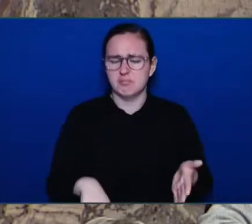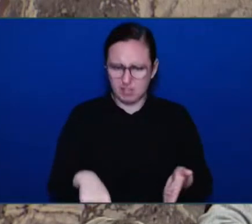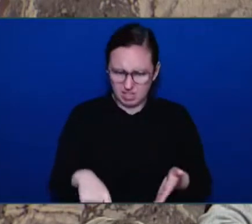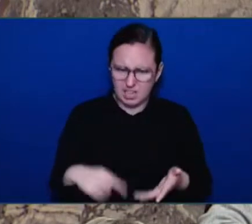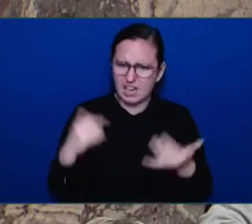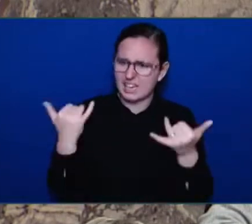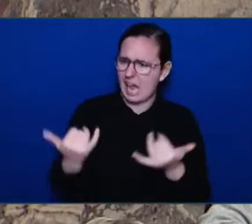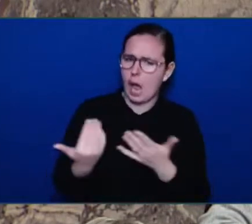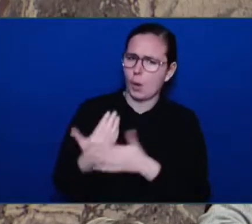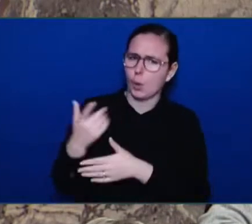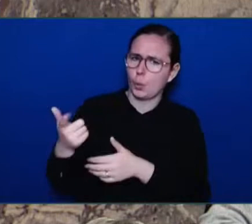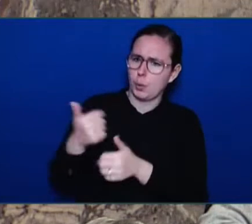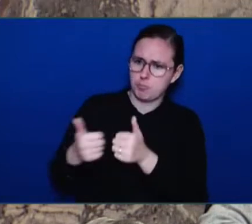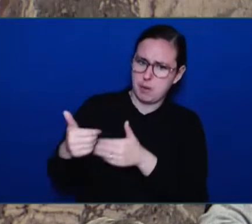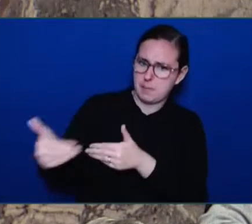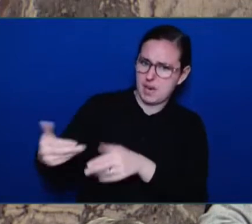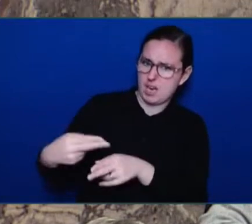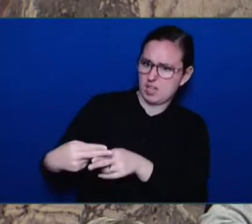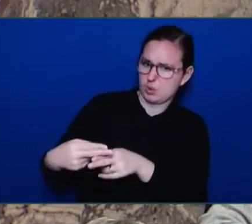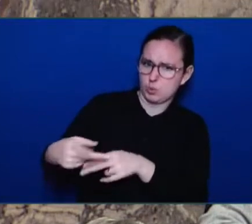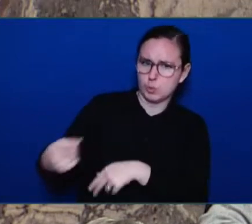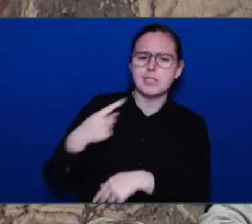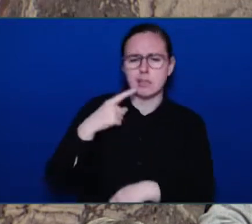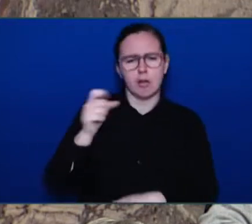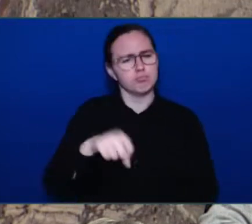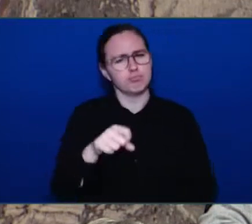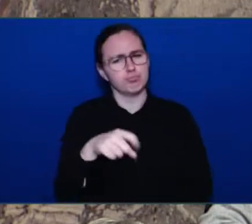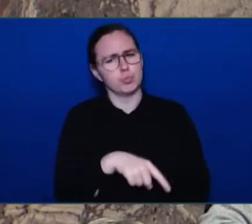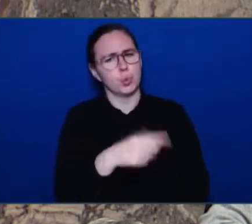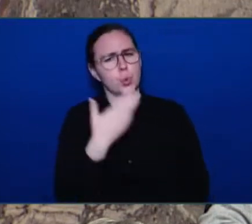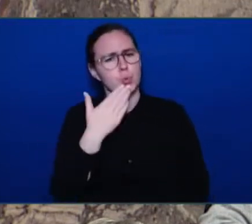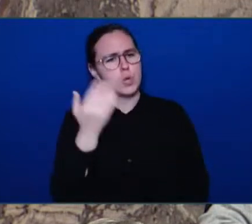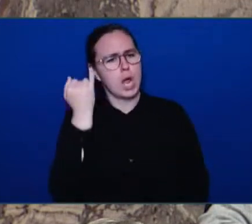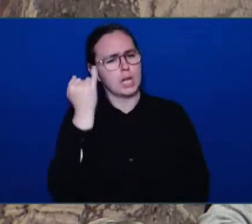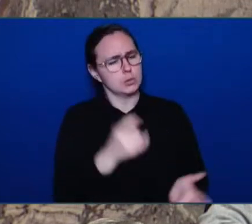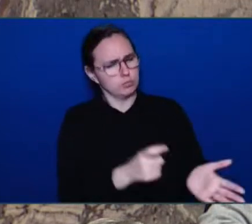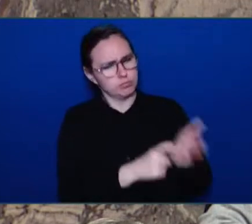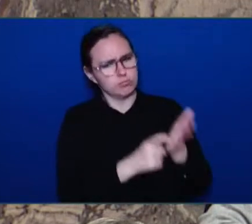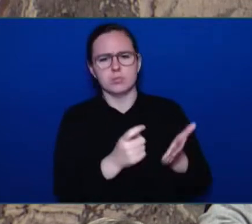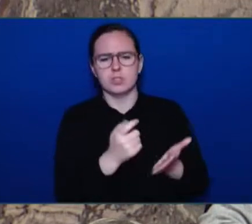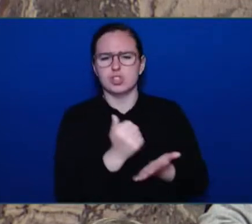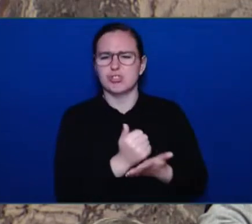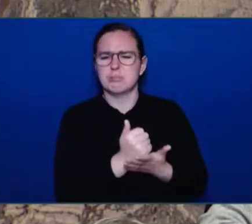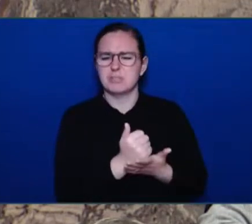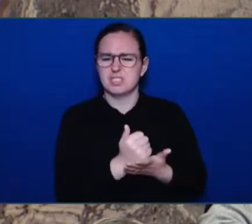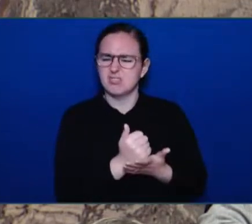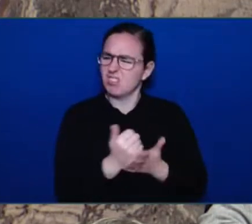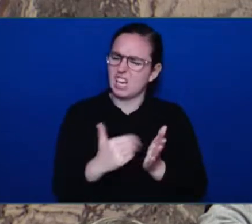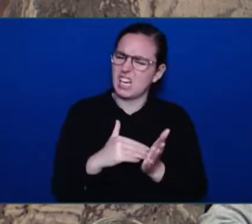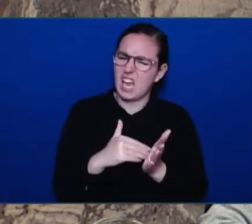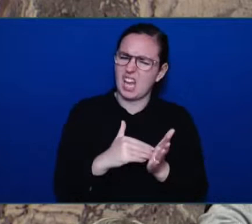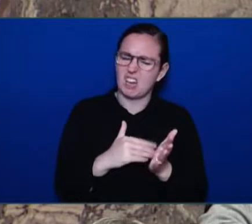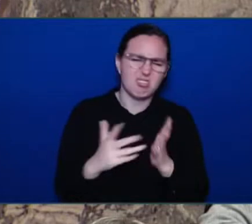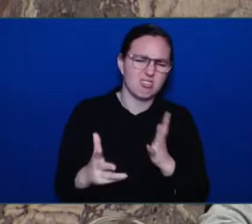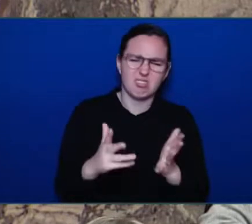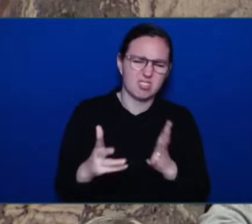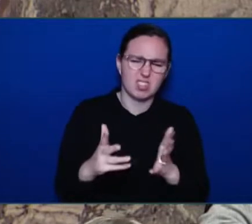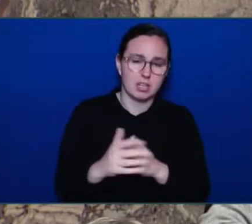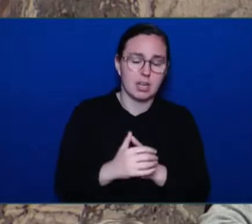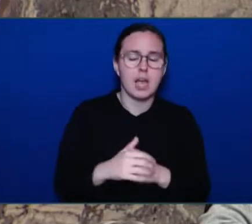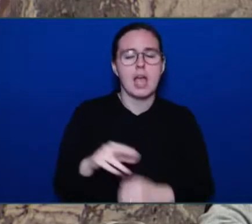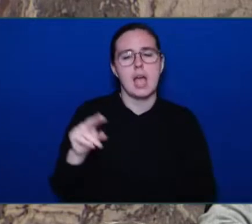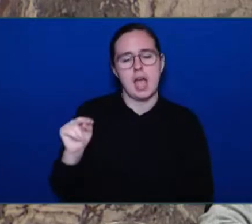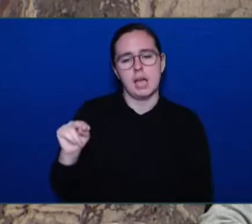again. Will the NDP please, on behalf of British Columbians, take a clear position to the Minister of Mental